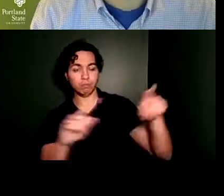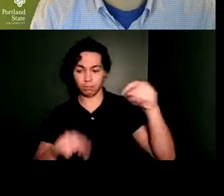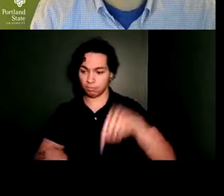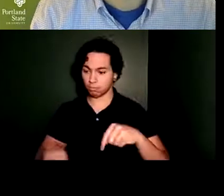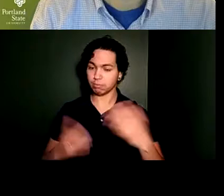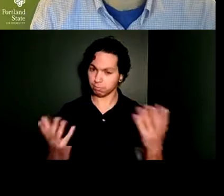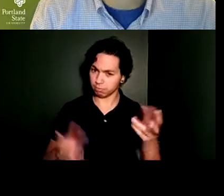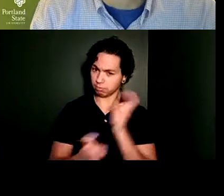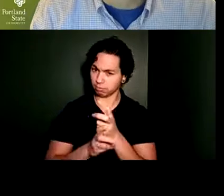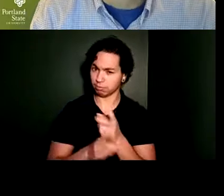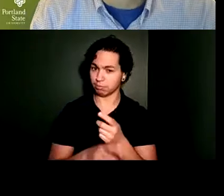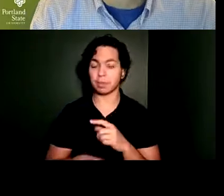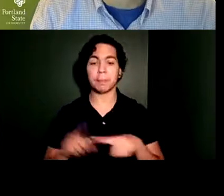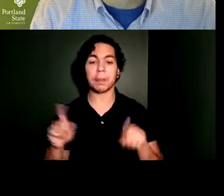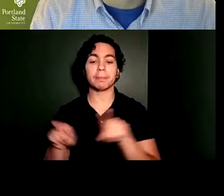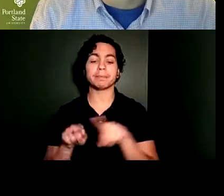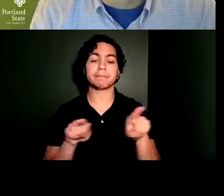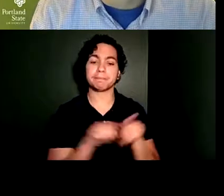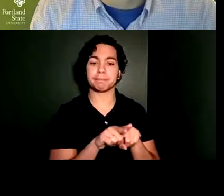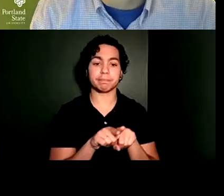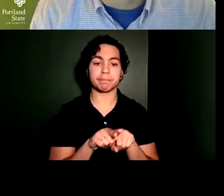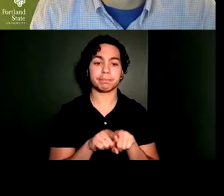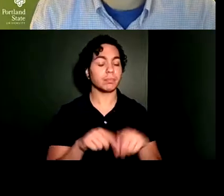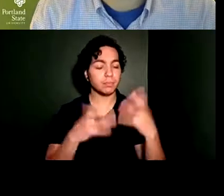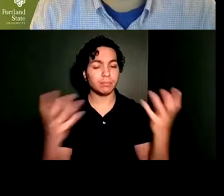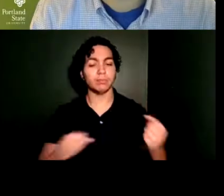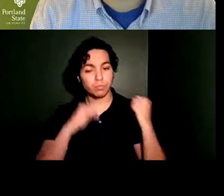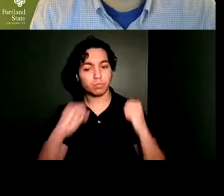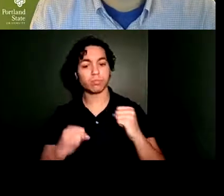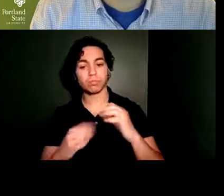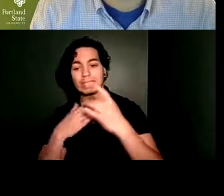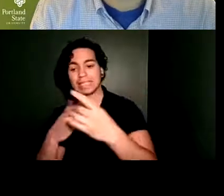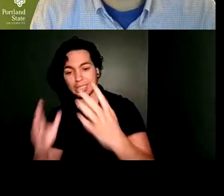think there's going to be a lot of strong leadership and political will.